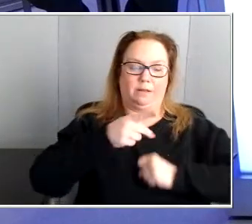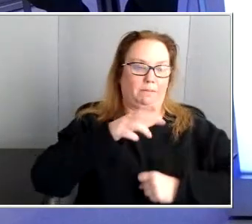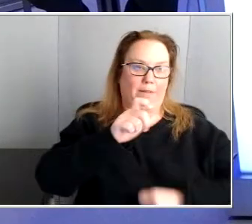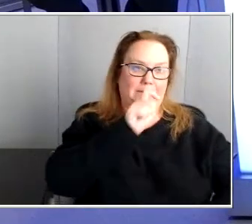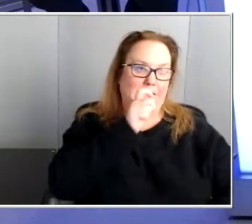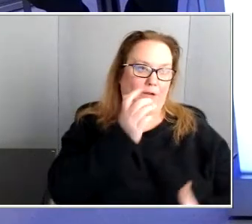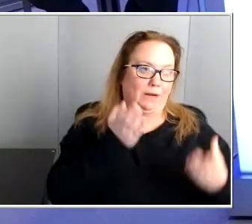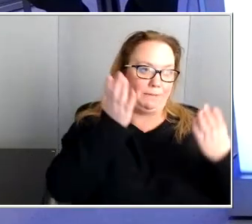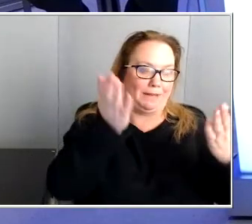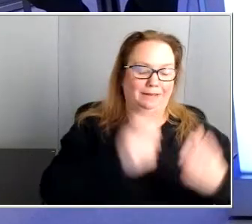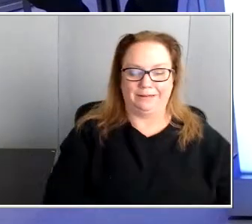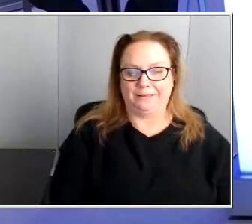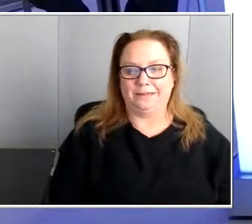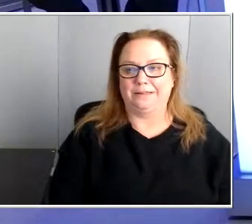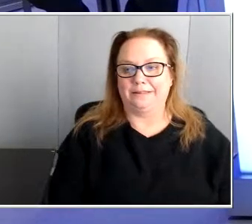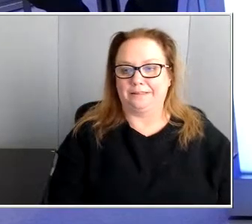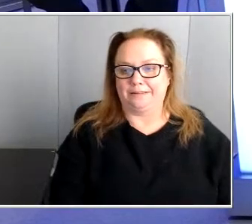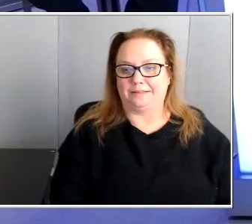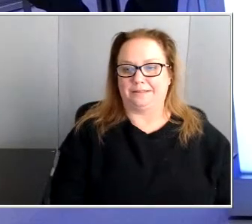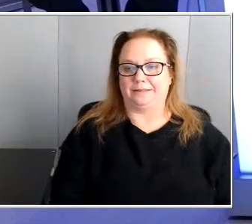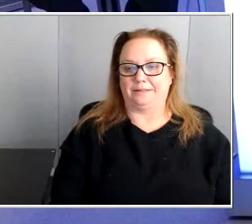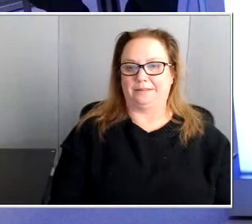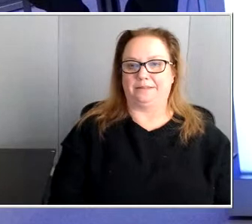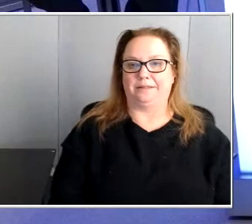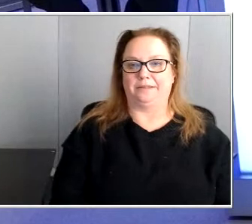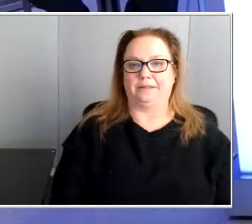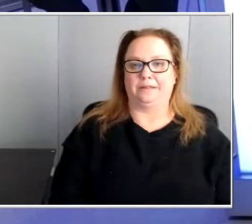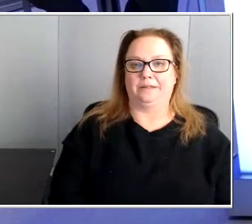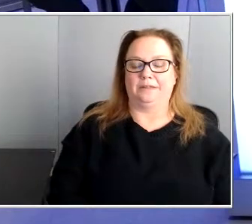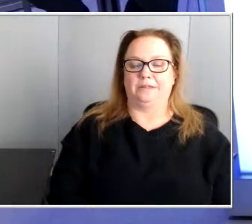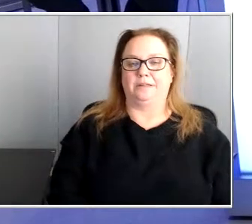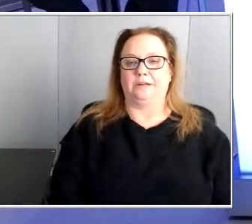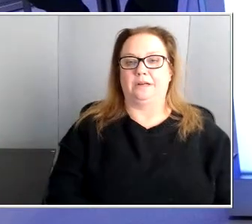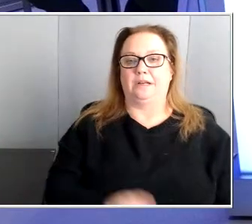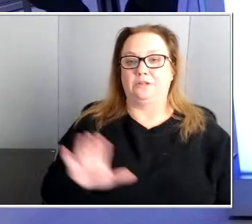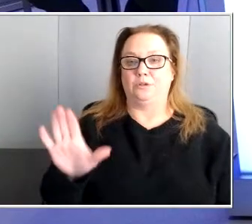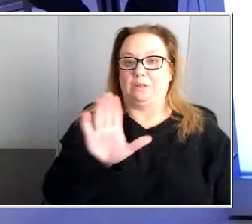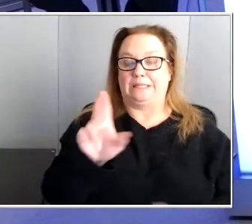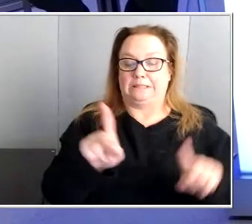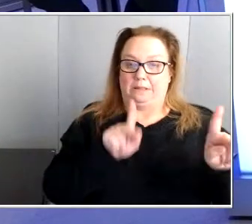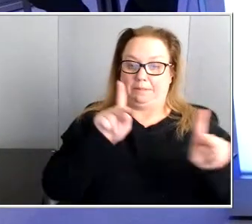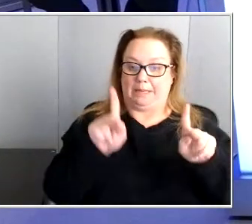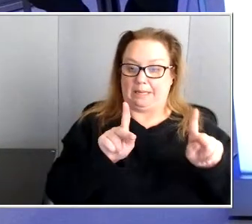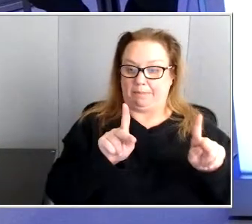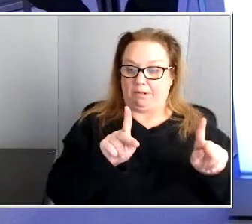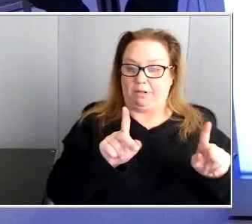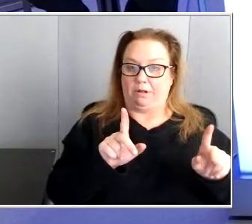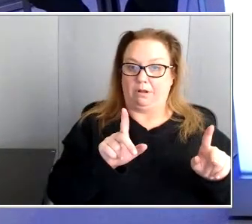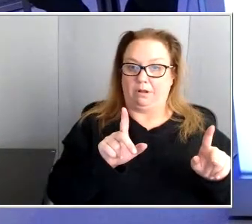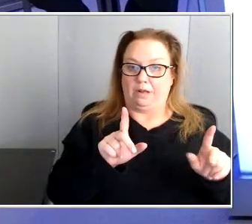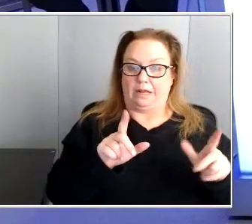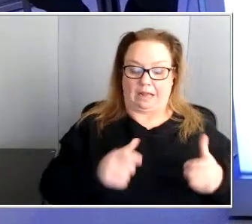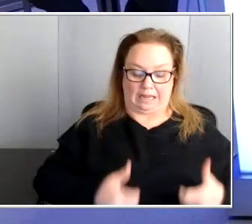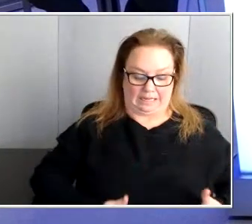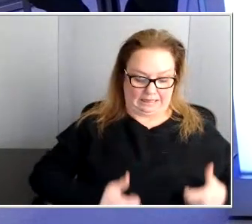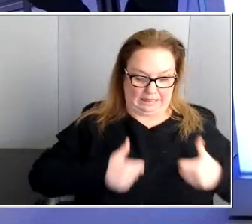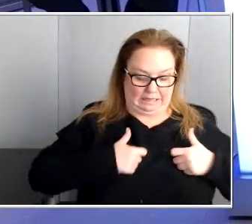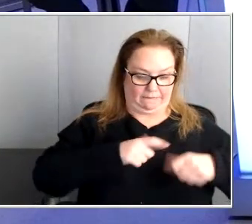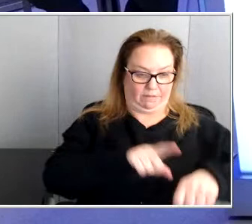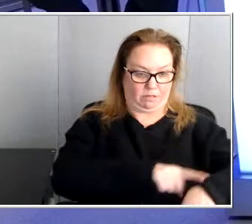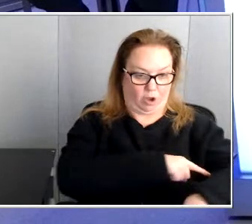yeah. so how do these people... I live longer. Do they live